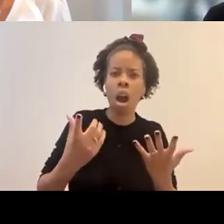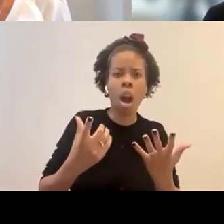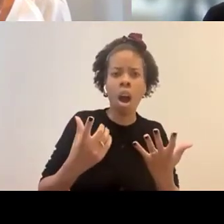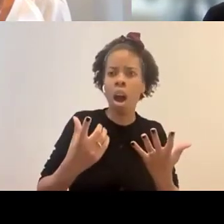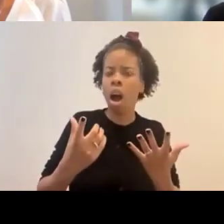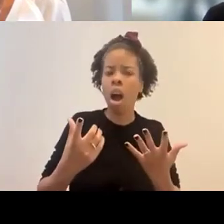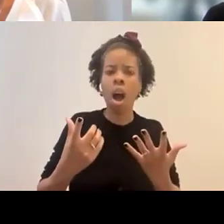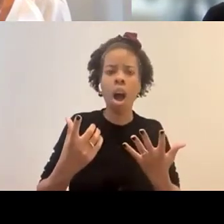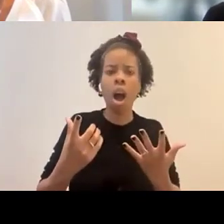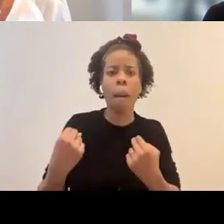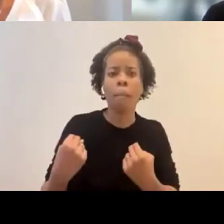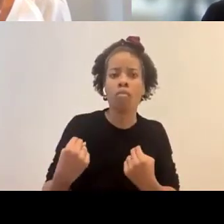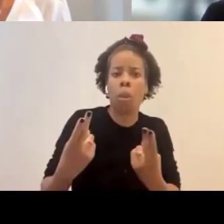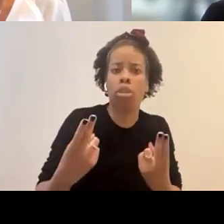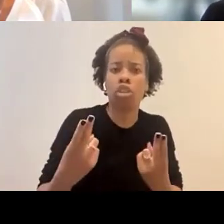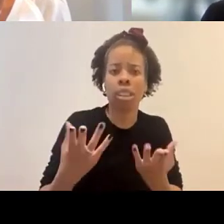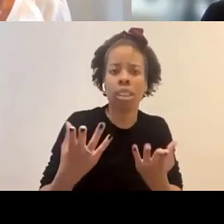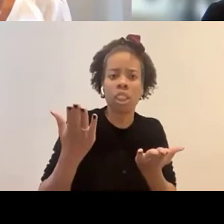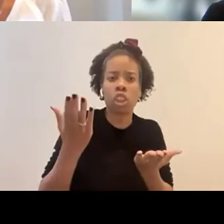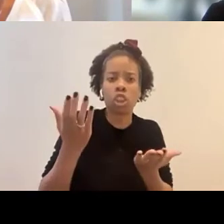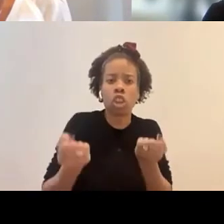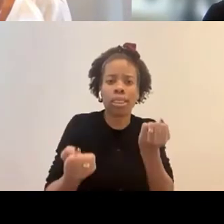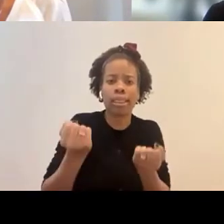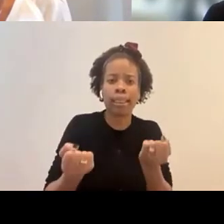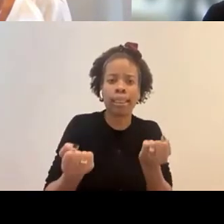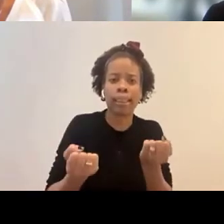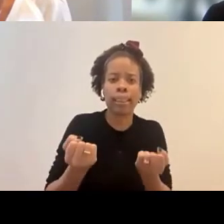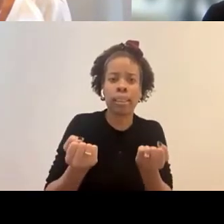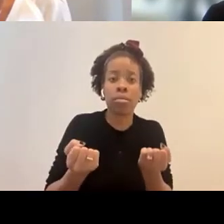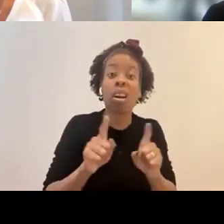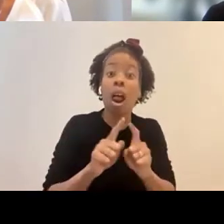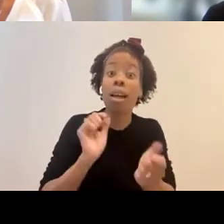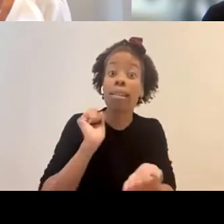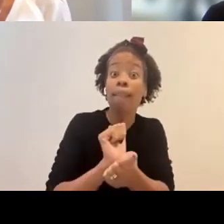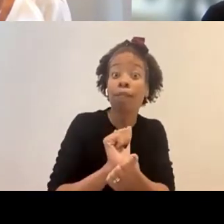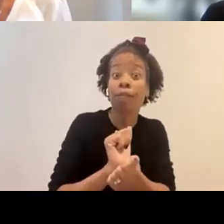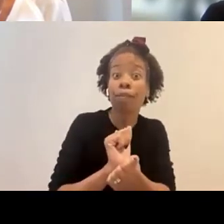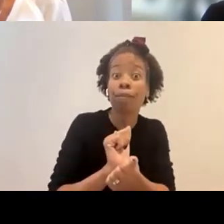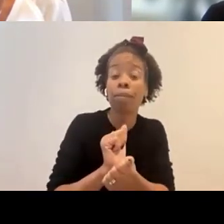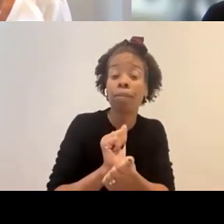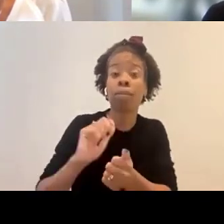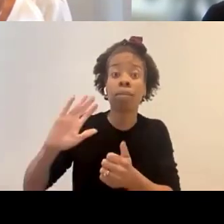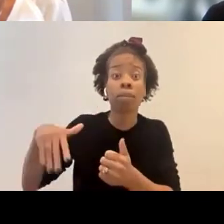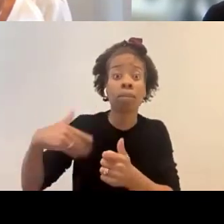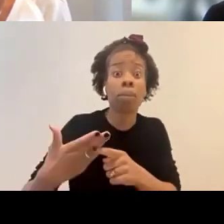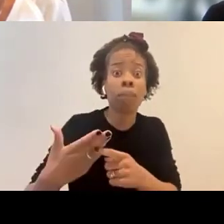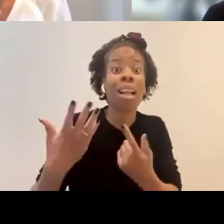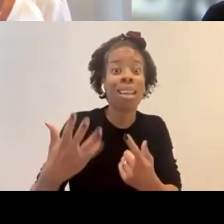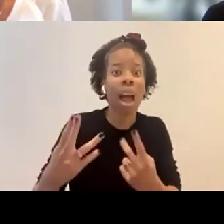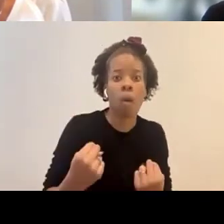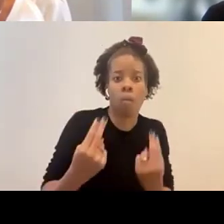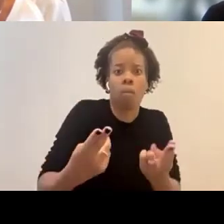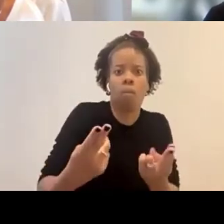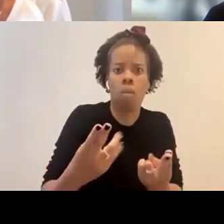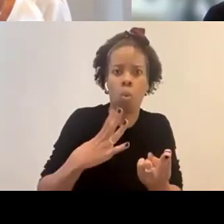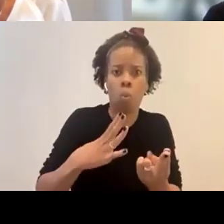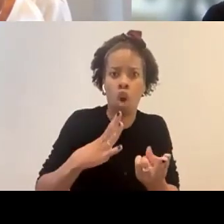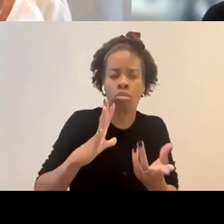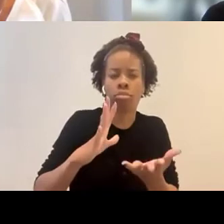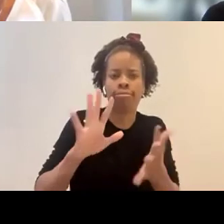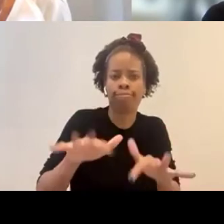enslavement and colonization. And I, you know, today, how does one have a credible conversation